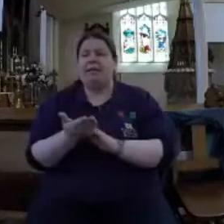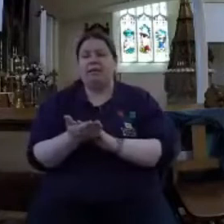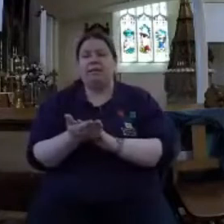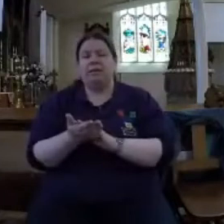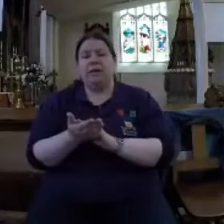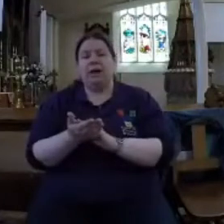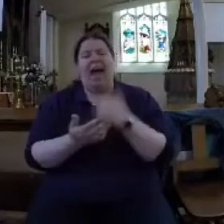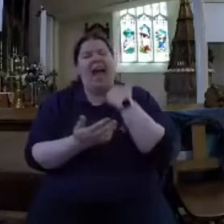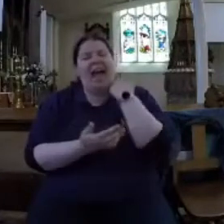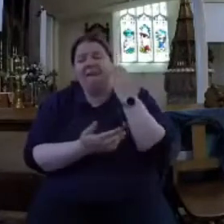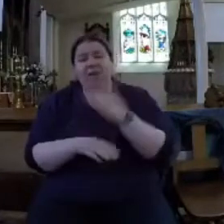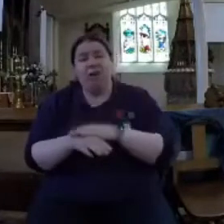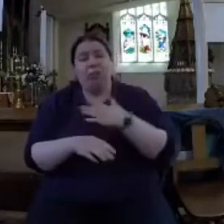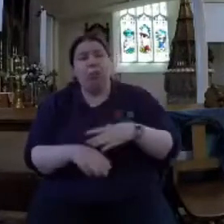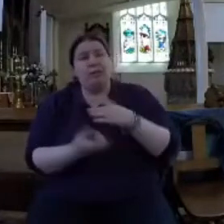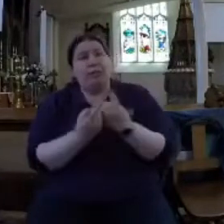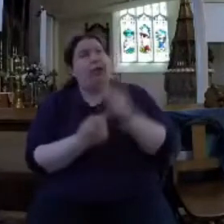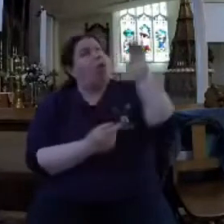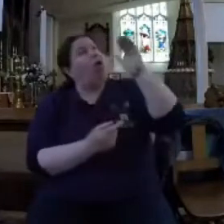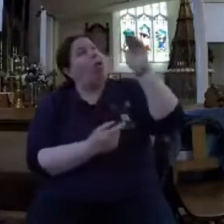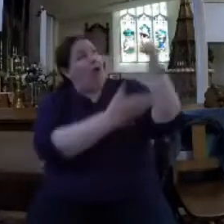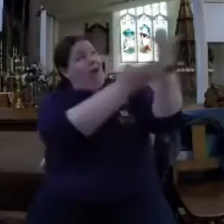us what we want when we want.